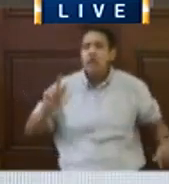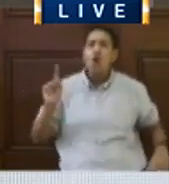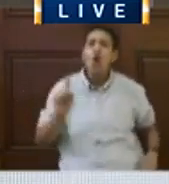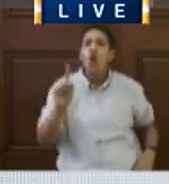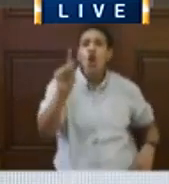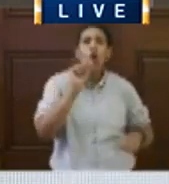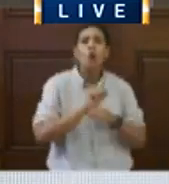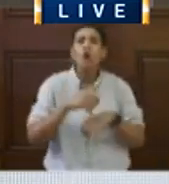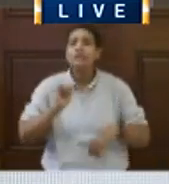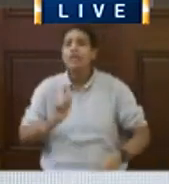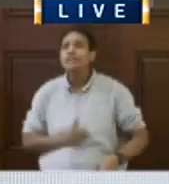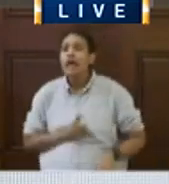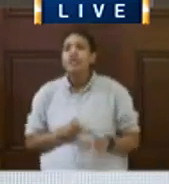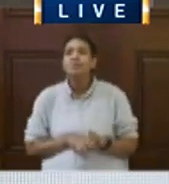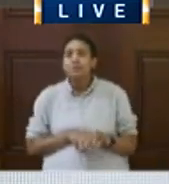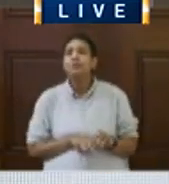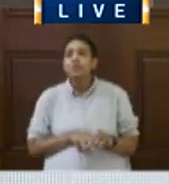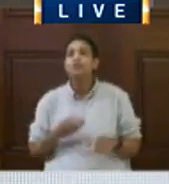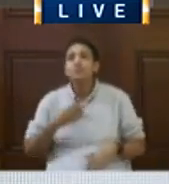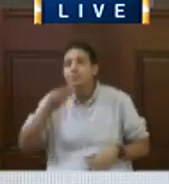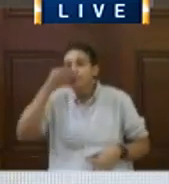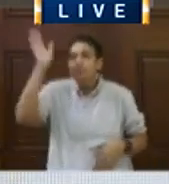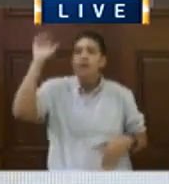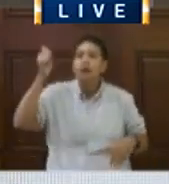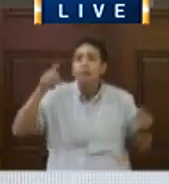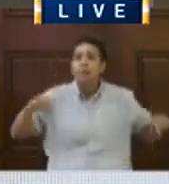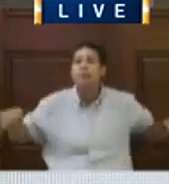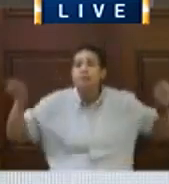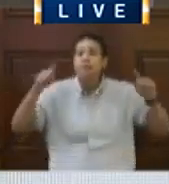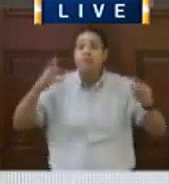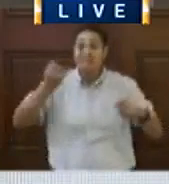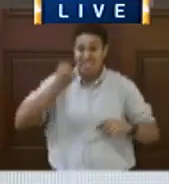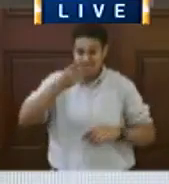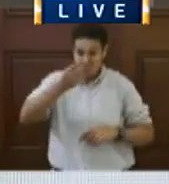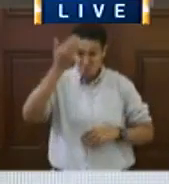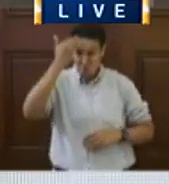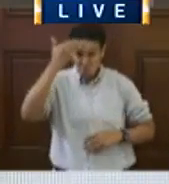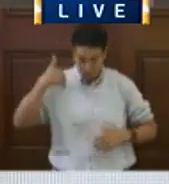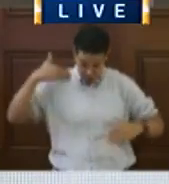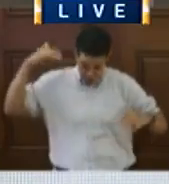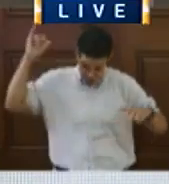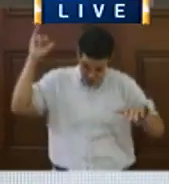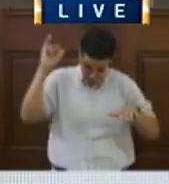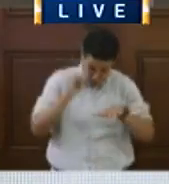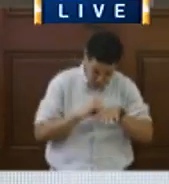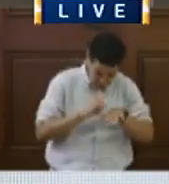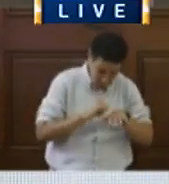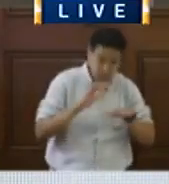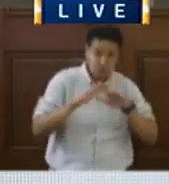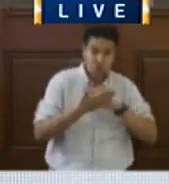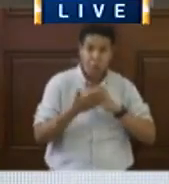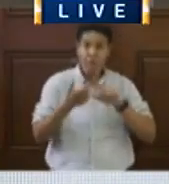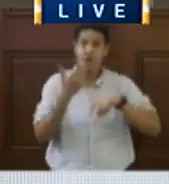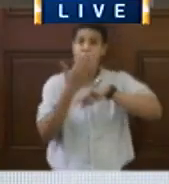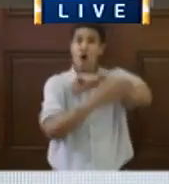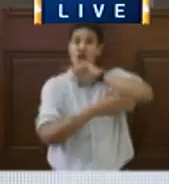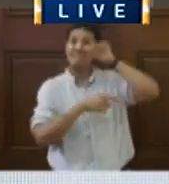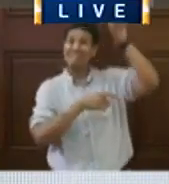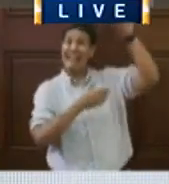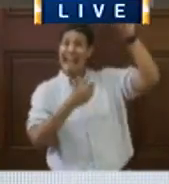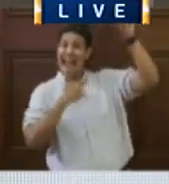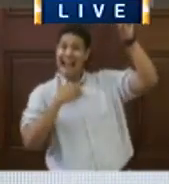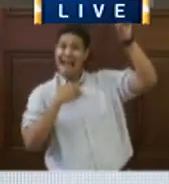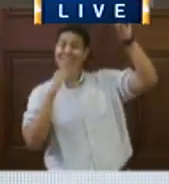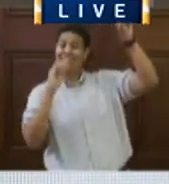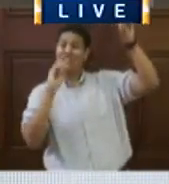the taxi, if you know that you came into Jamaica from a country with